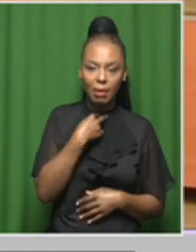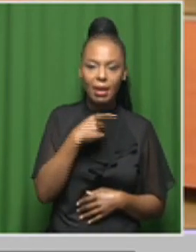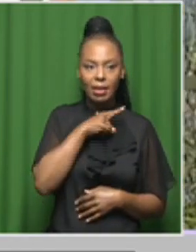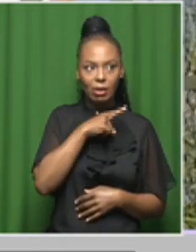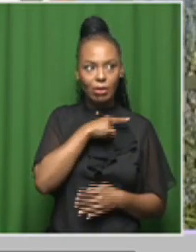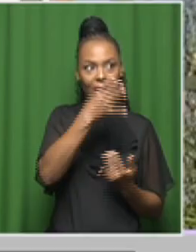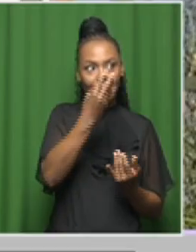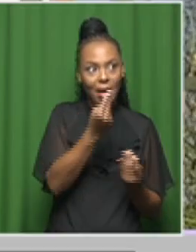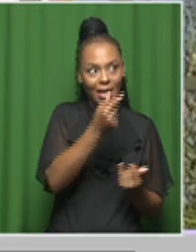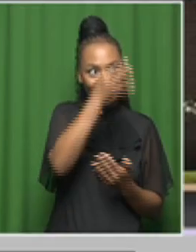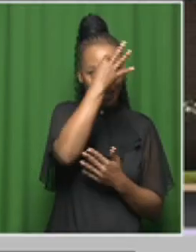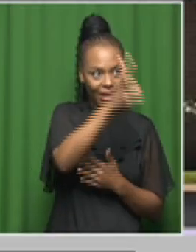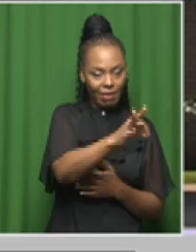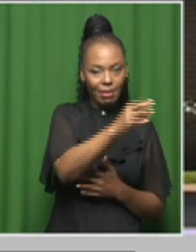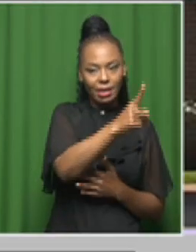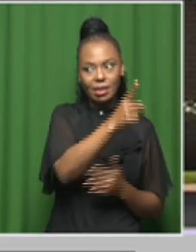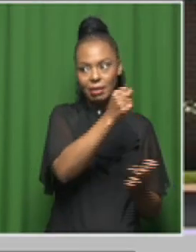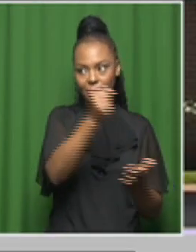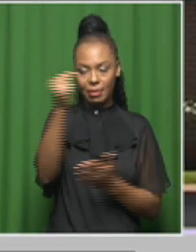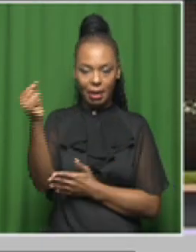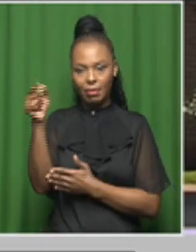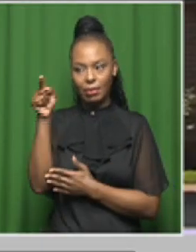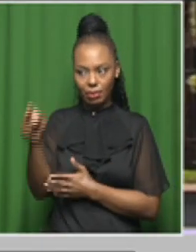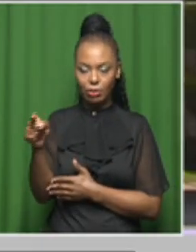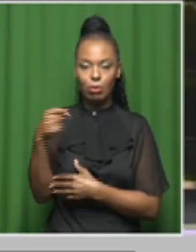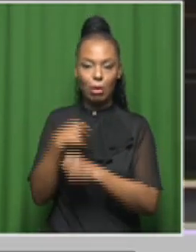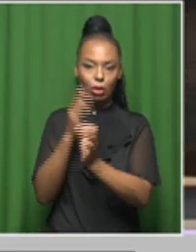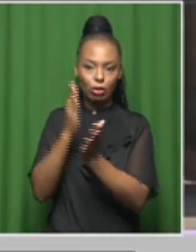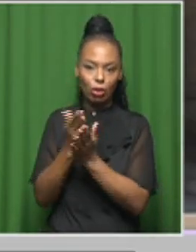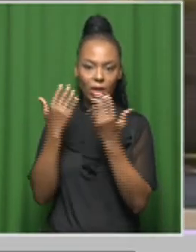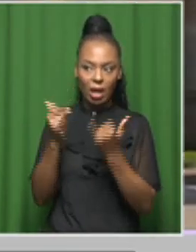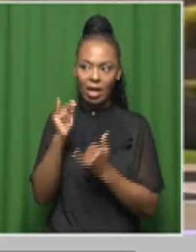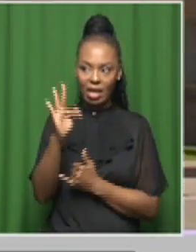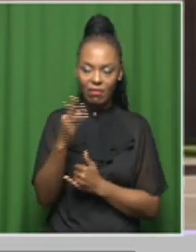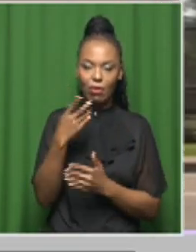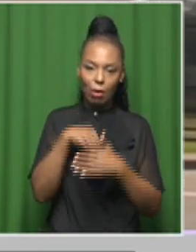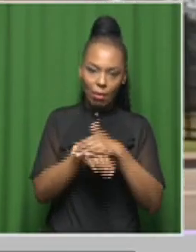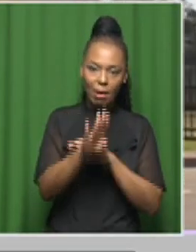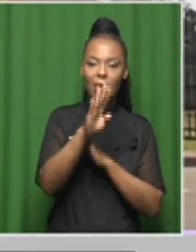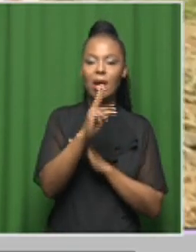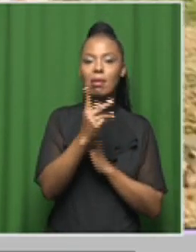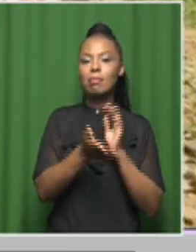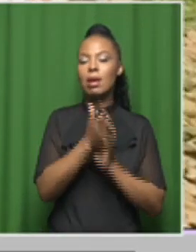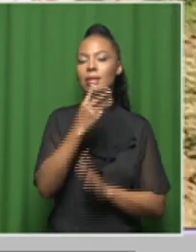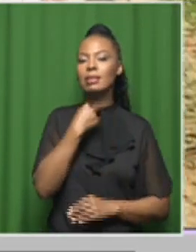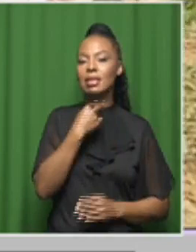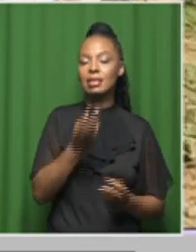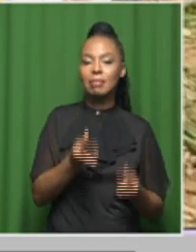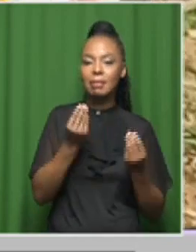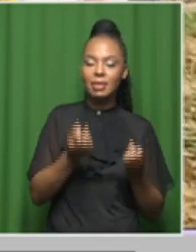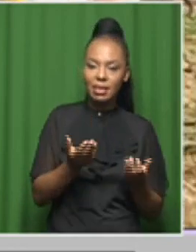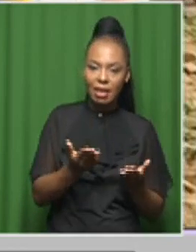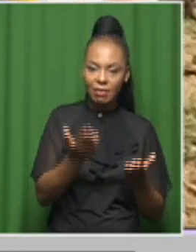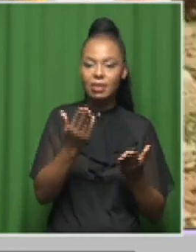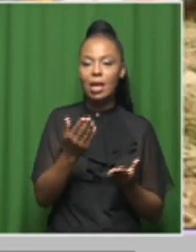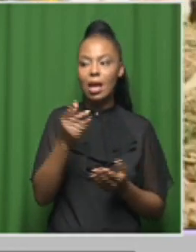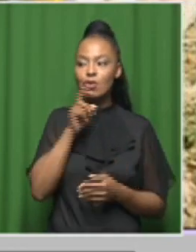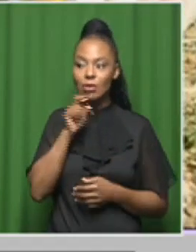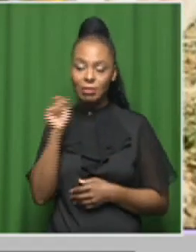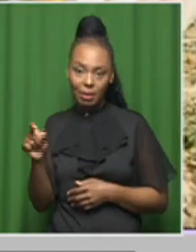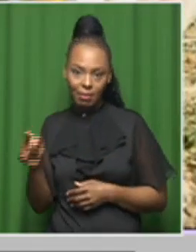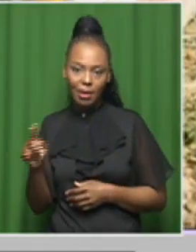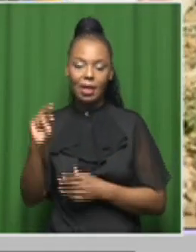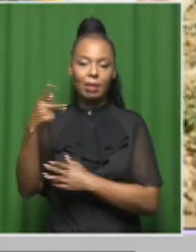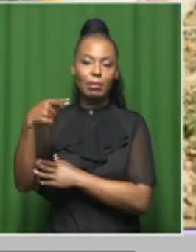to assist those that cannot afford such services. They have the legal right